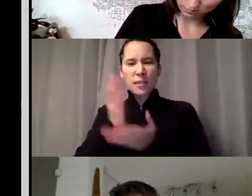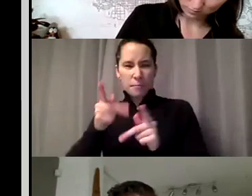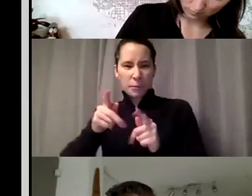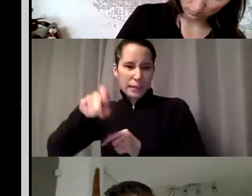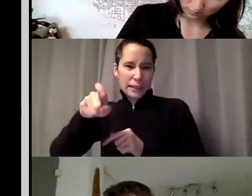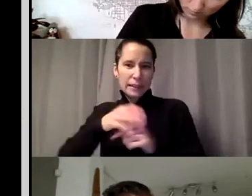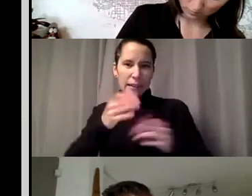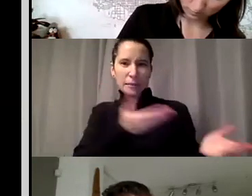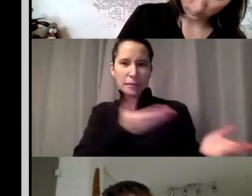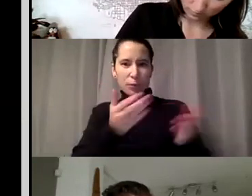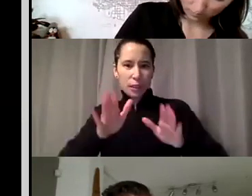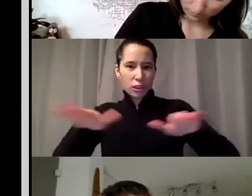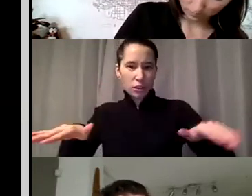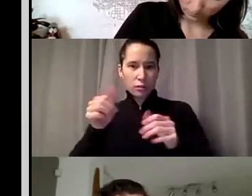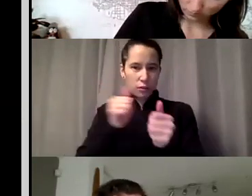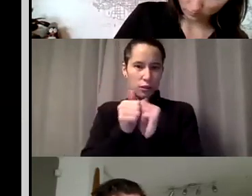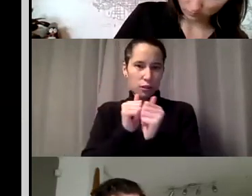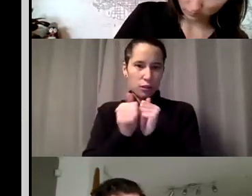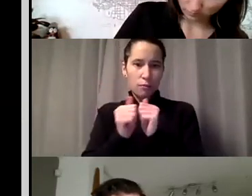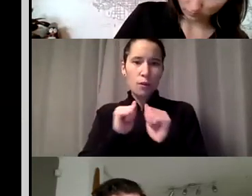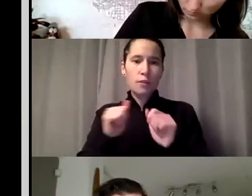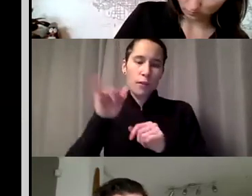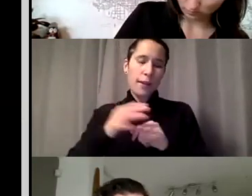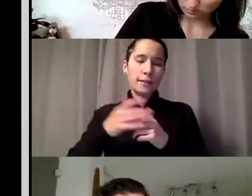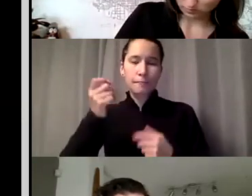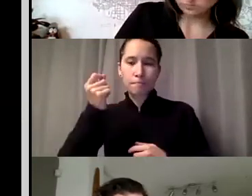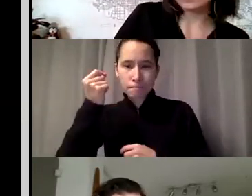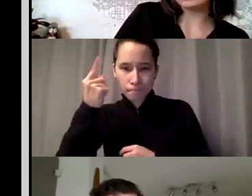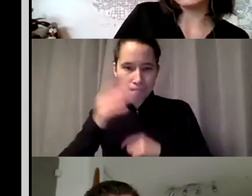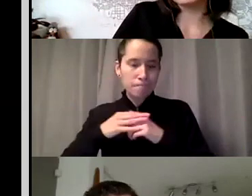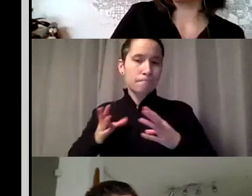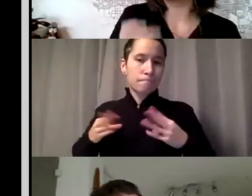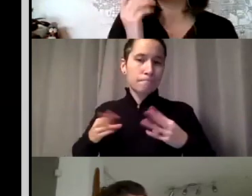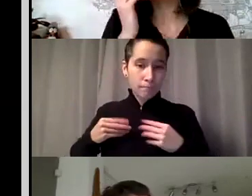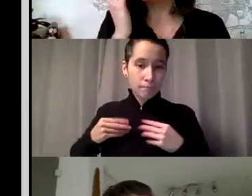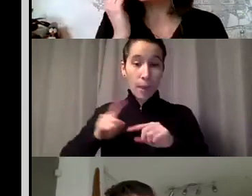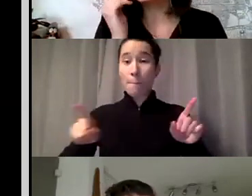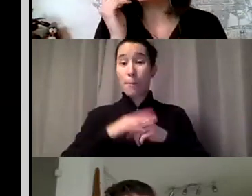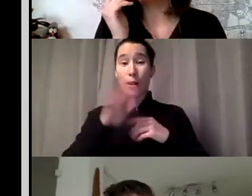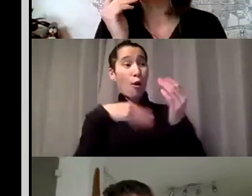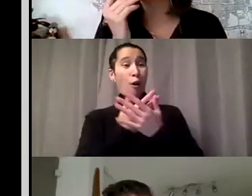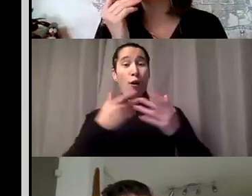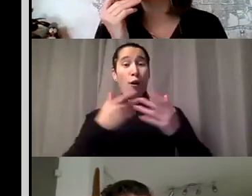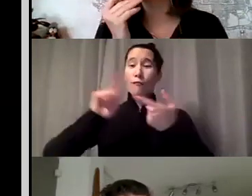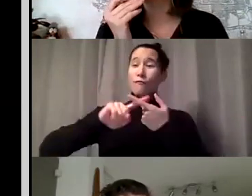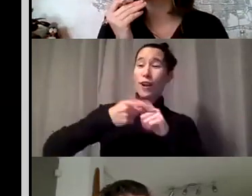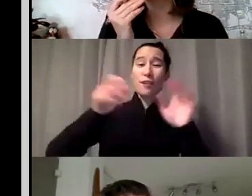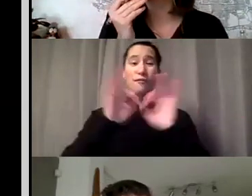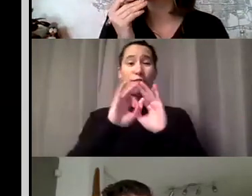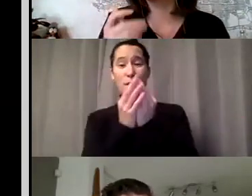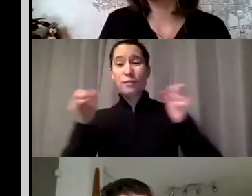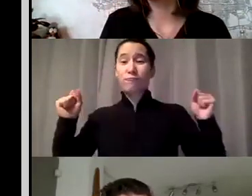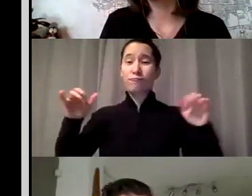it is also not an open ticket to be able to have all parents in the facility or